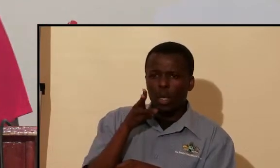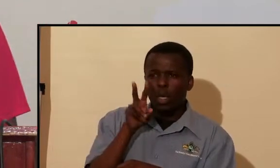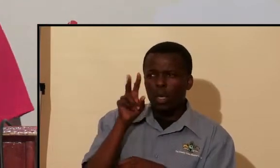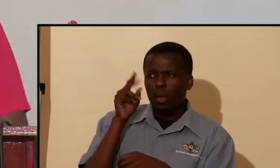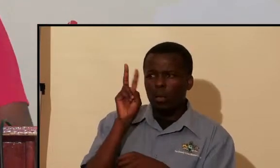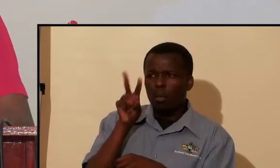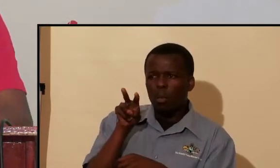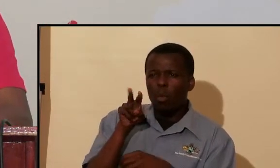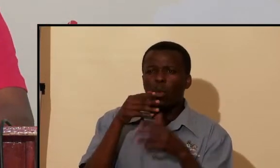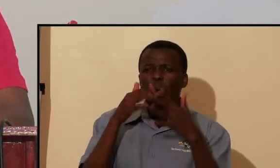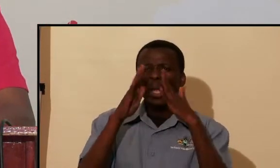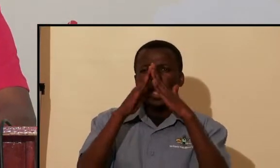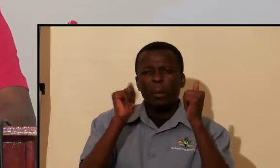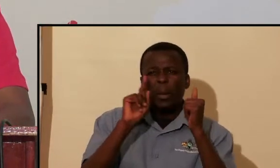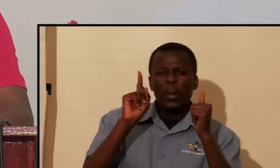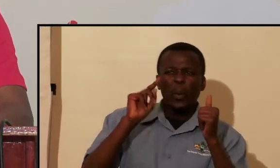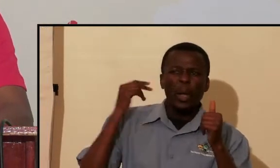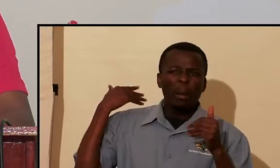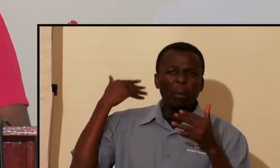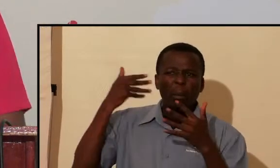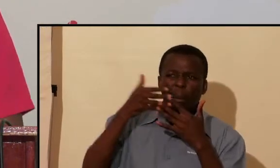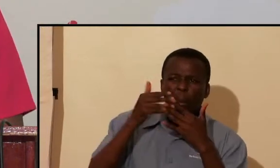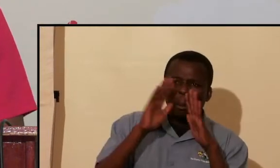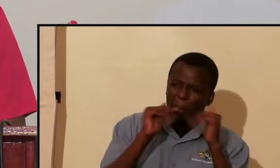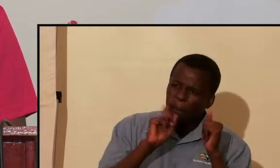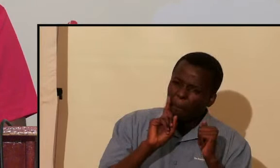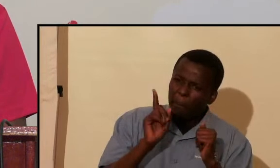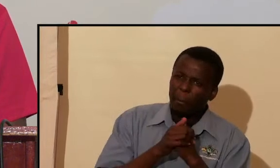Honourable Minister, like Margaret has mentioned,